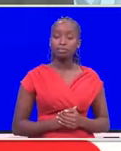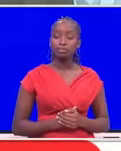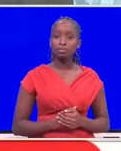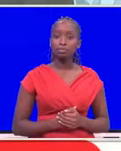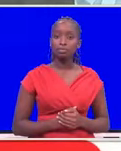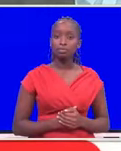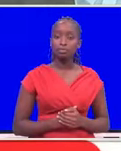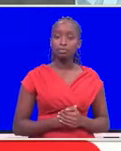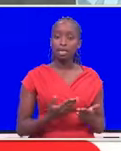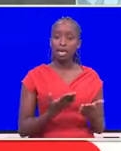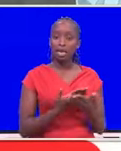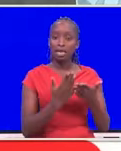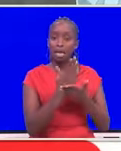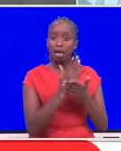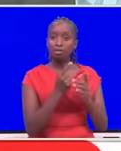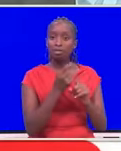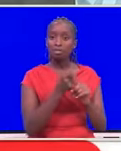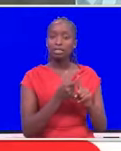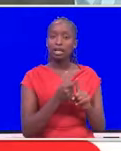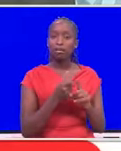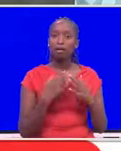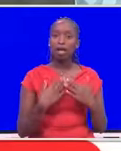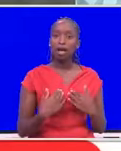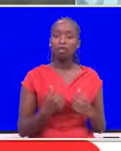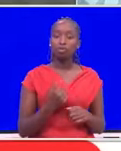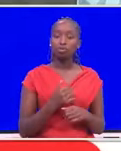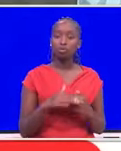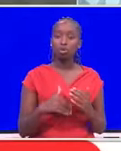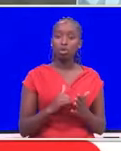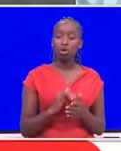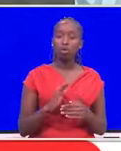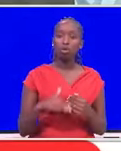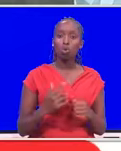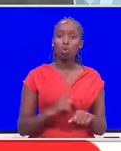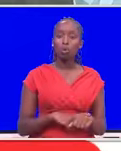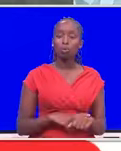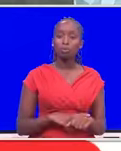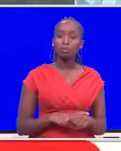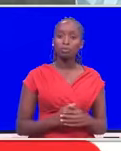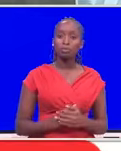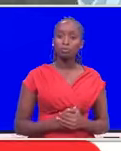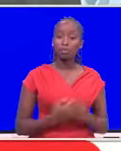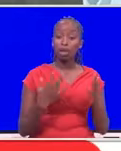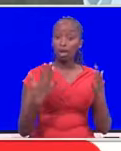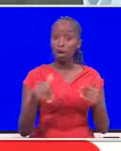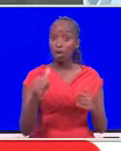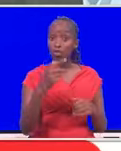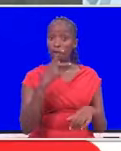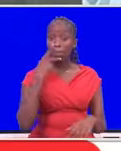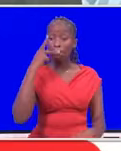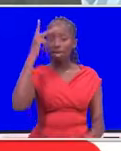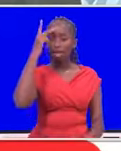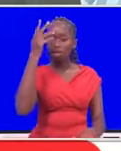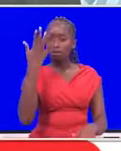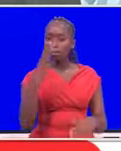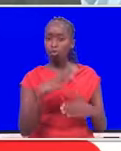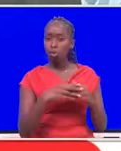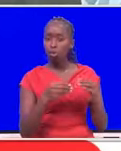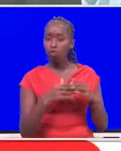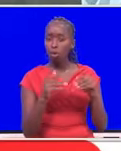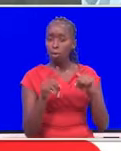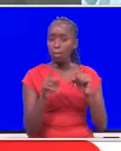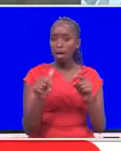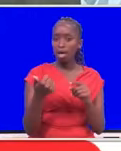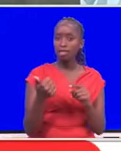any midterm, any closing day haijawahi fanyika usiku. So wazazi wengine walikuwa sawa, wazazi wengine hawakuwa